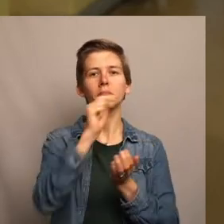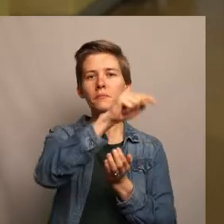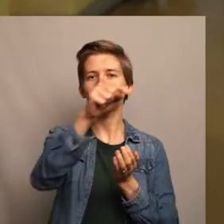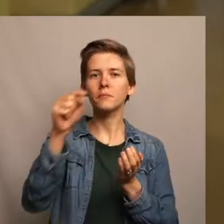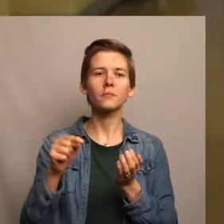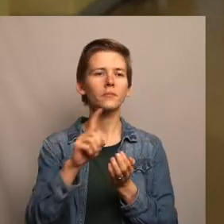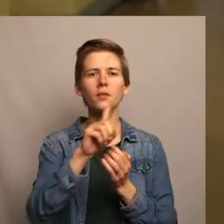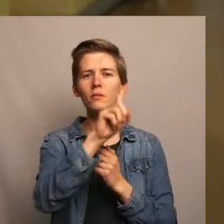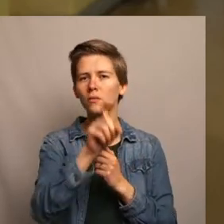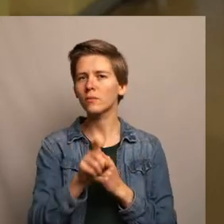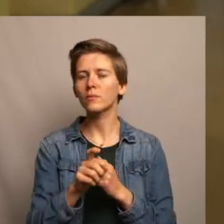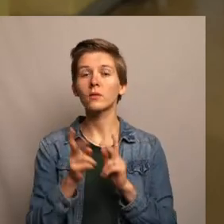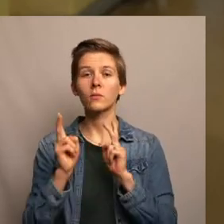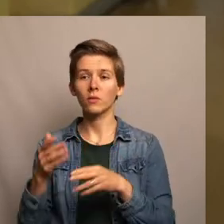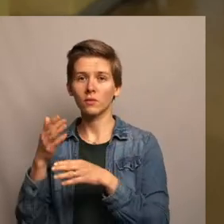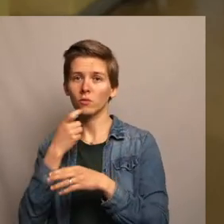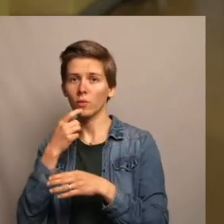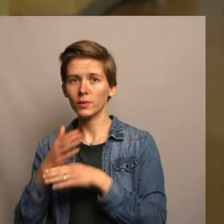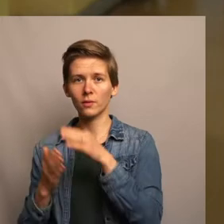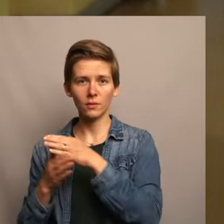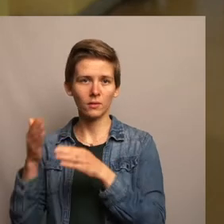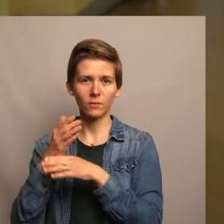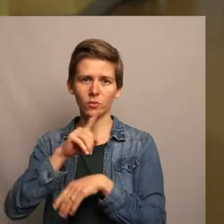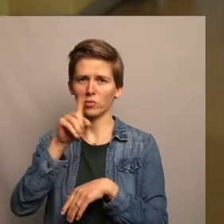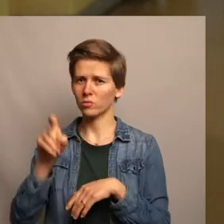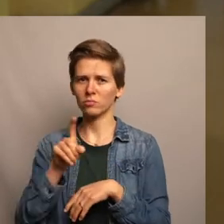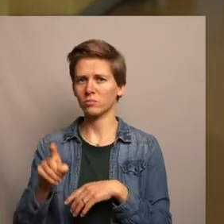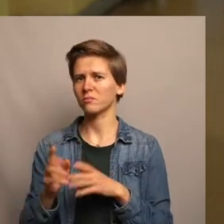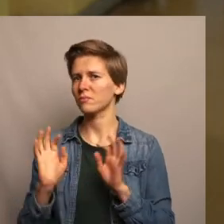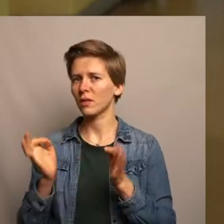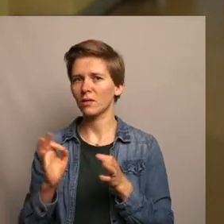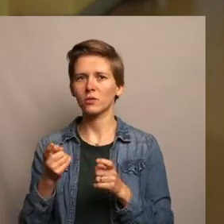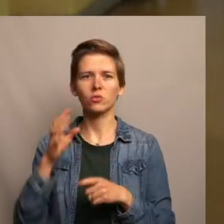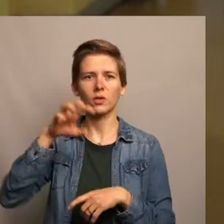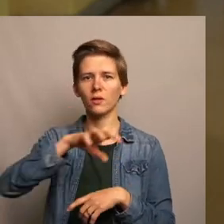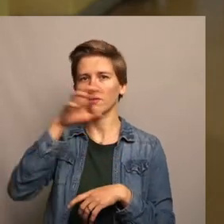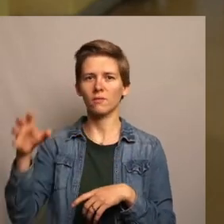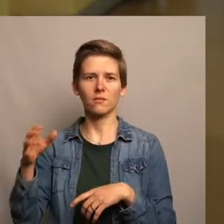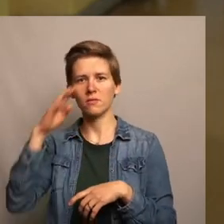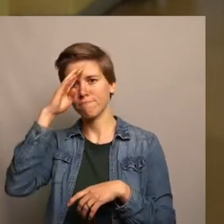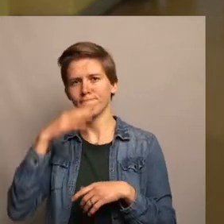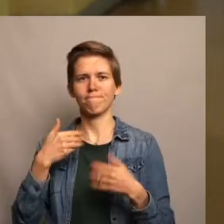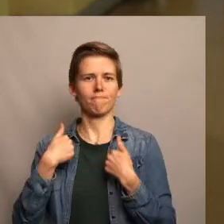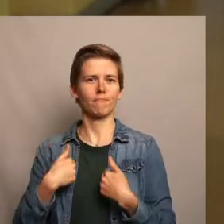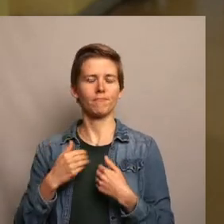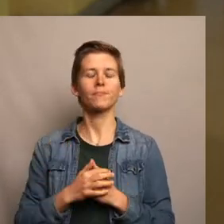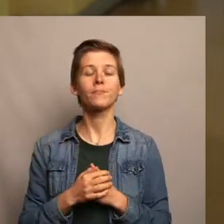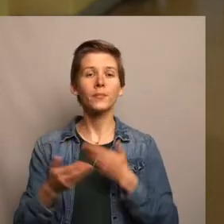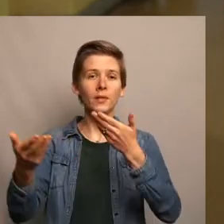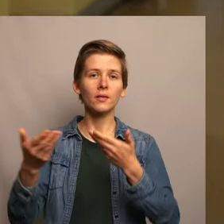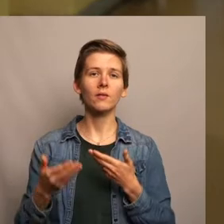ongelmia, joita erityisesti muualta tulleet sateenkaari-ihmiset Suomessa kohtaavat. Tervetuloa seuraamaan